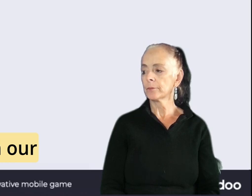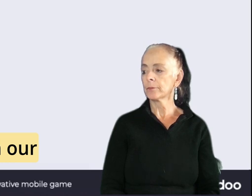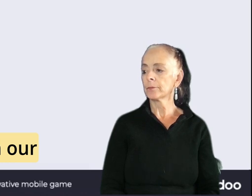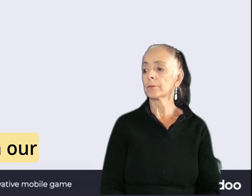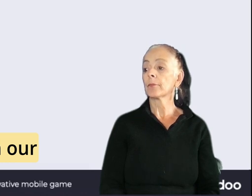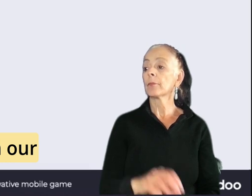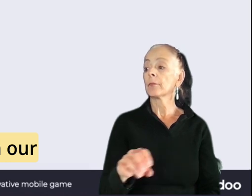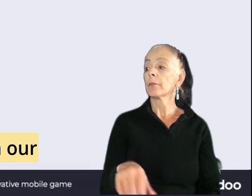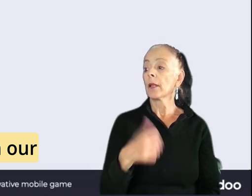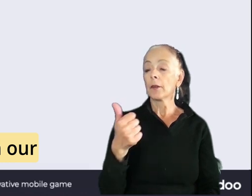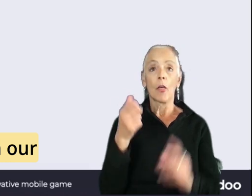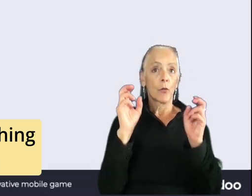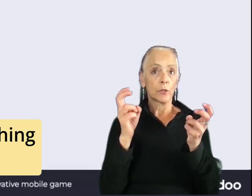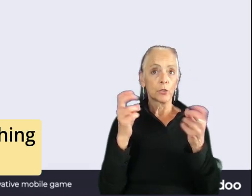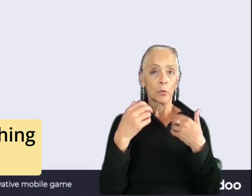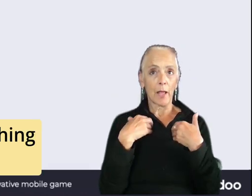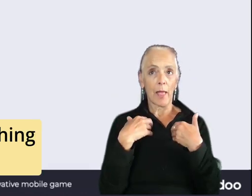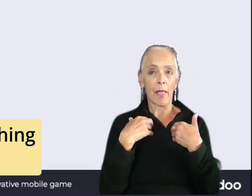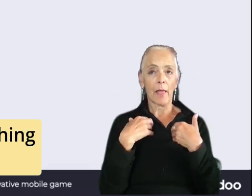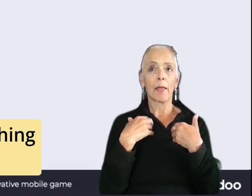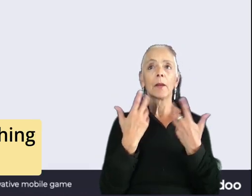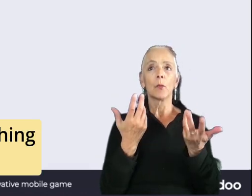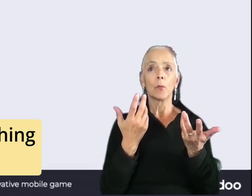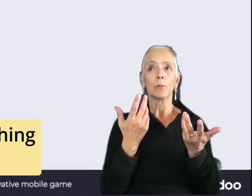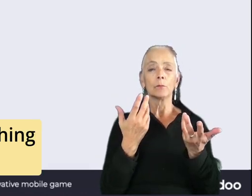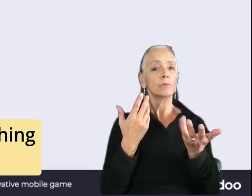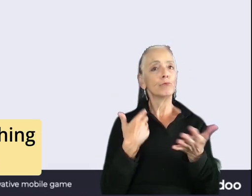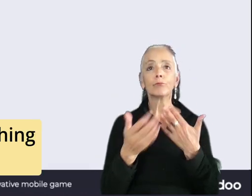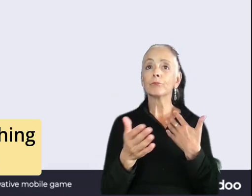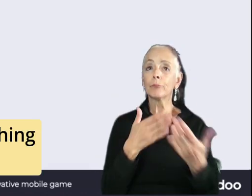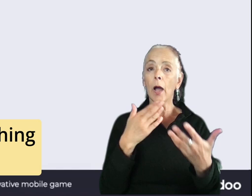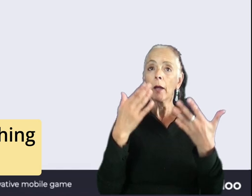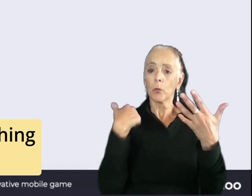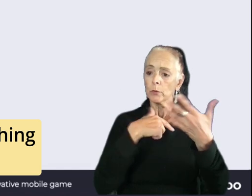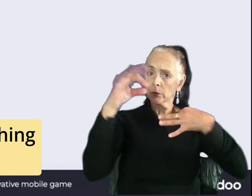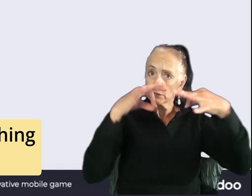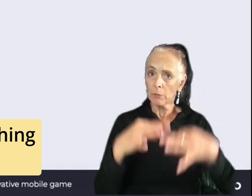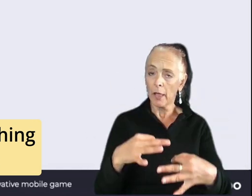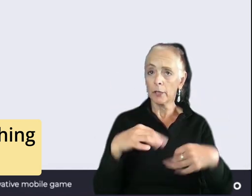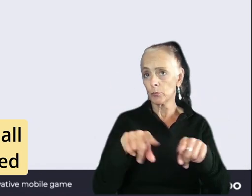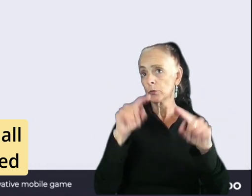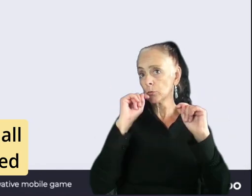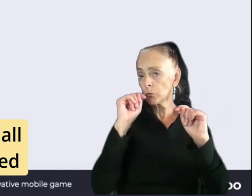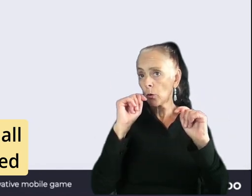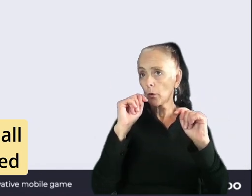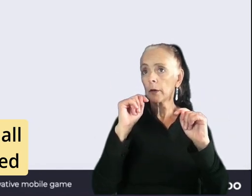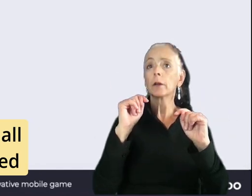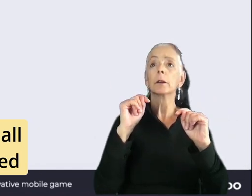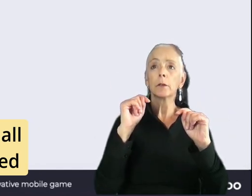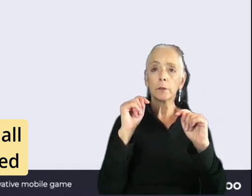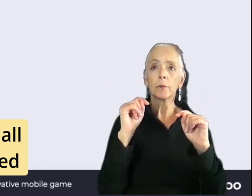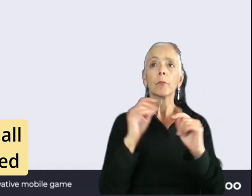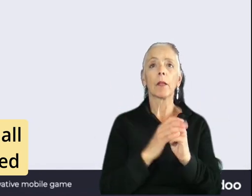Another classic issue that we had with our game is that despite explaining everything in the tutorial and making the player successfully